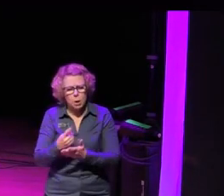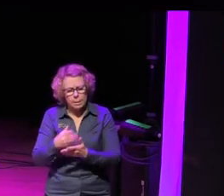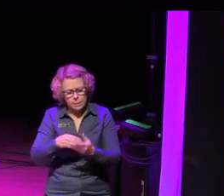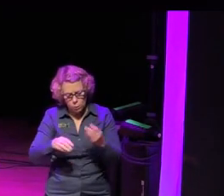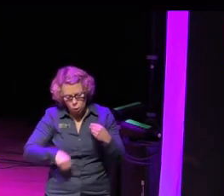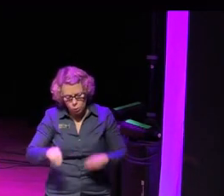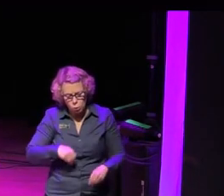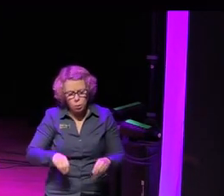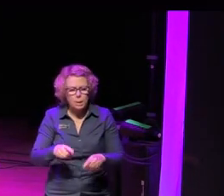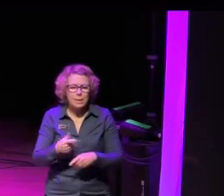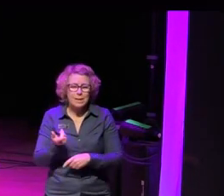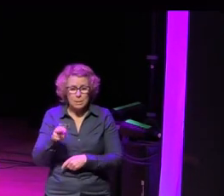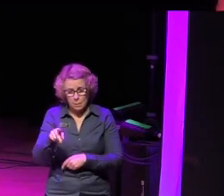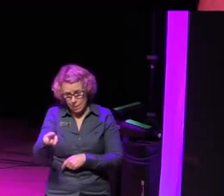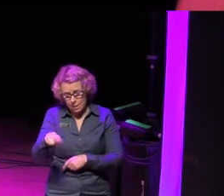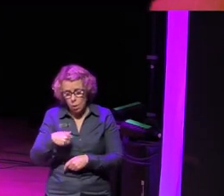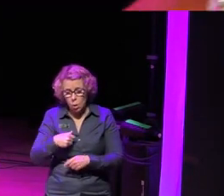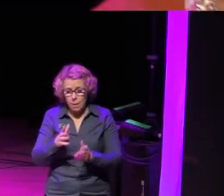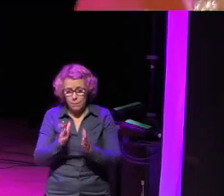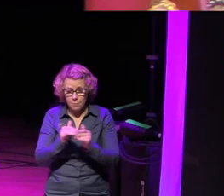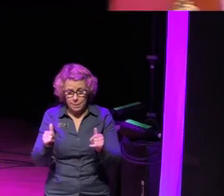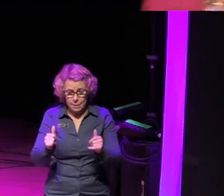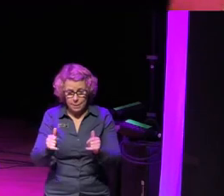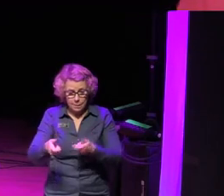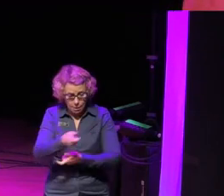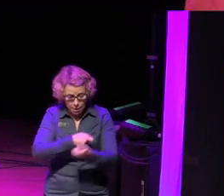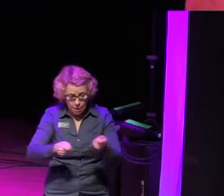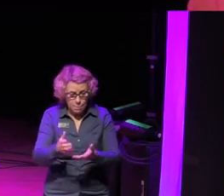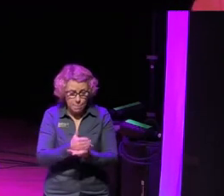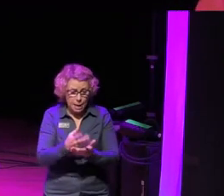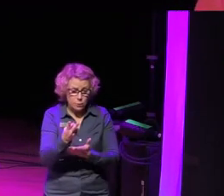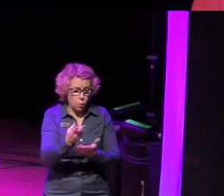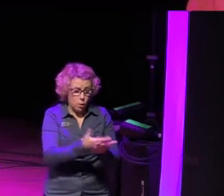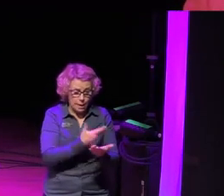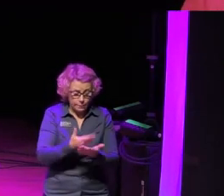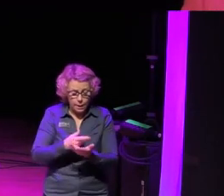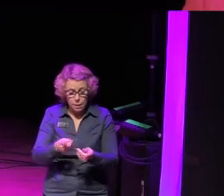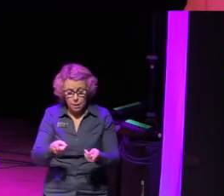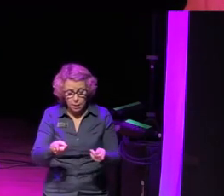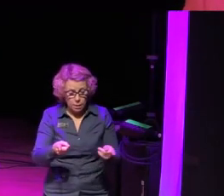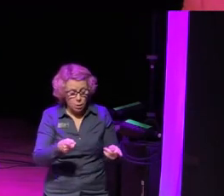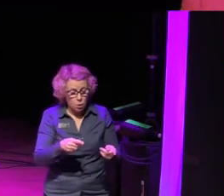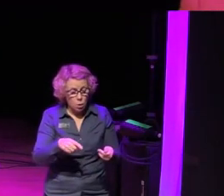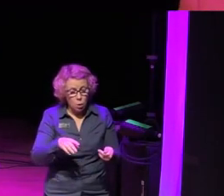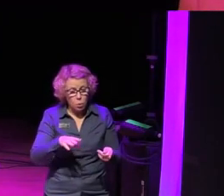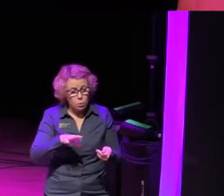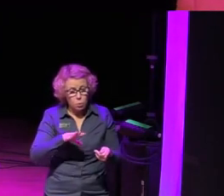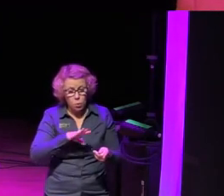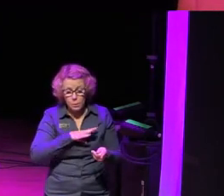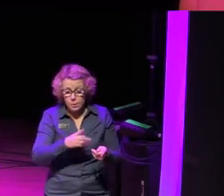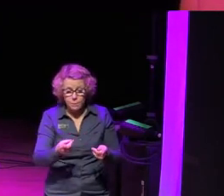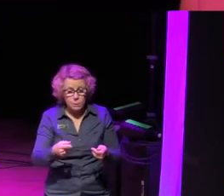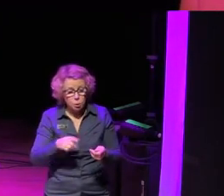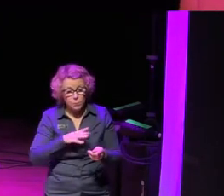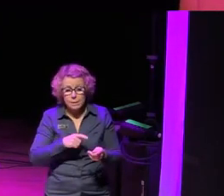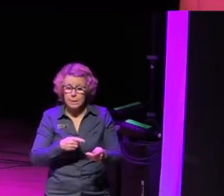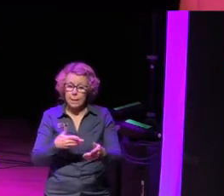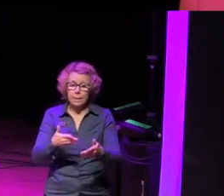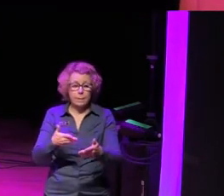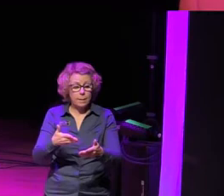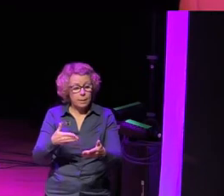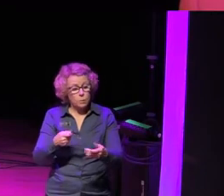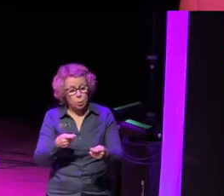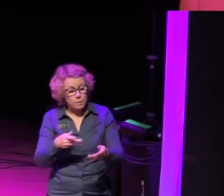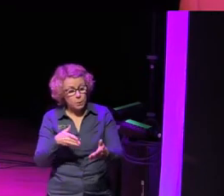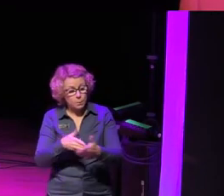your example, if you have free trade between two countries, there is no customs official standing in the way, making life difficult for